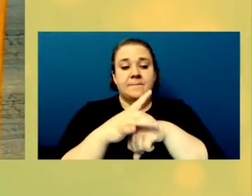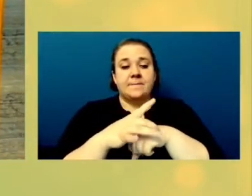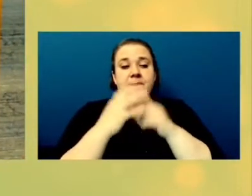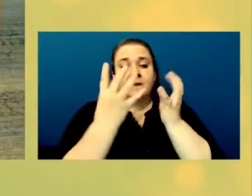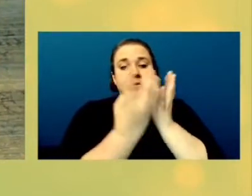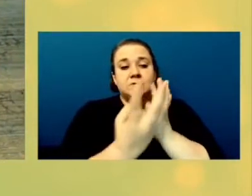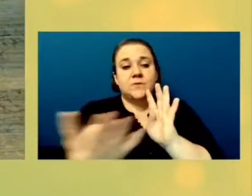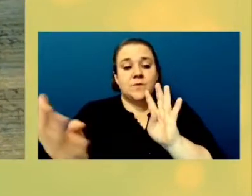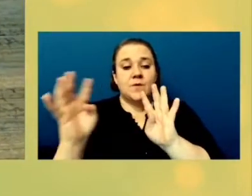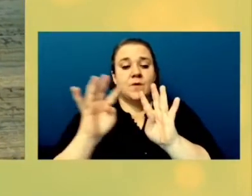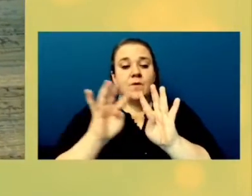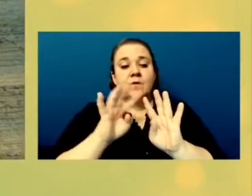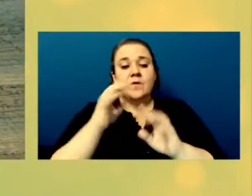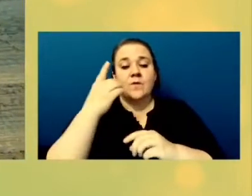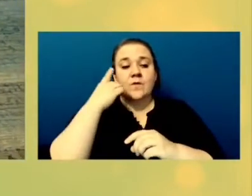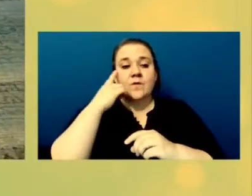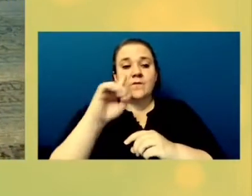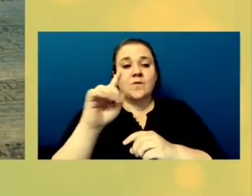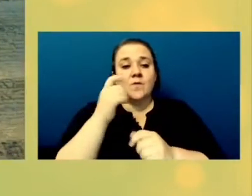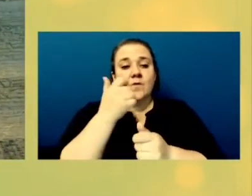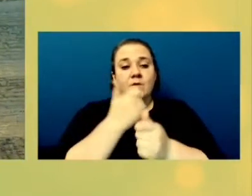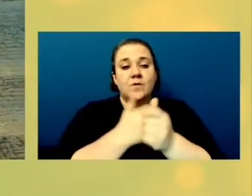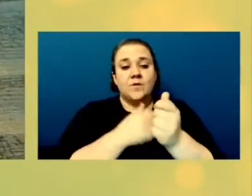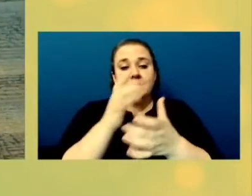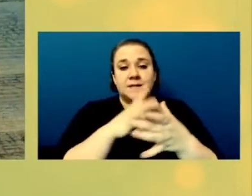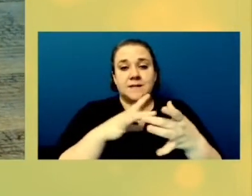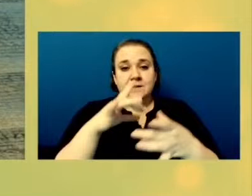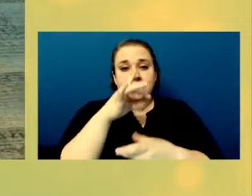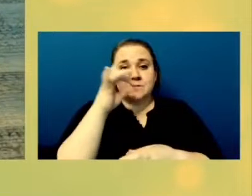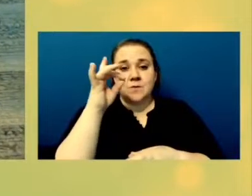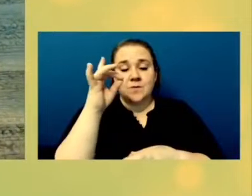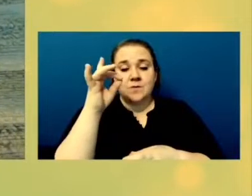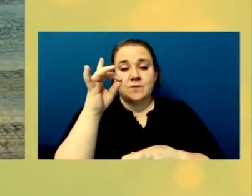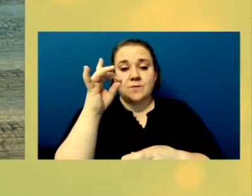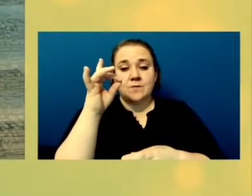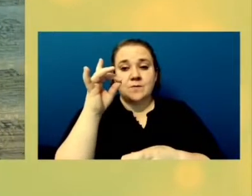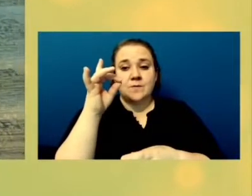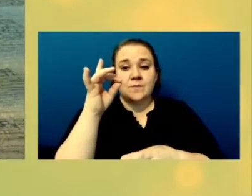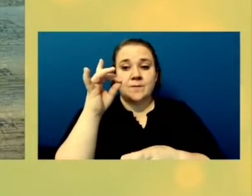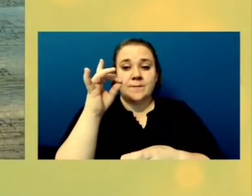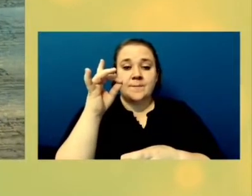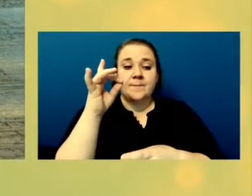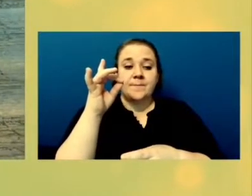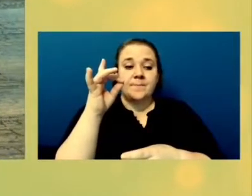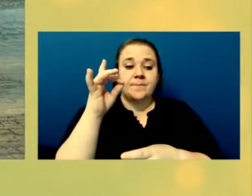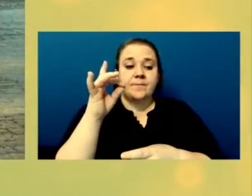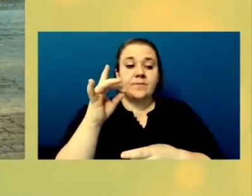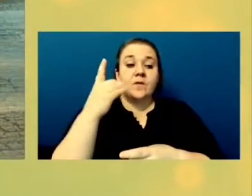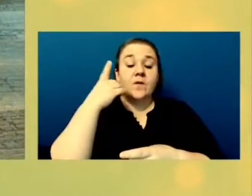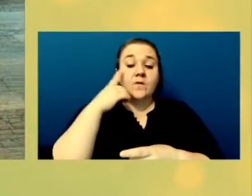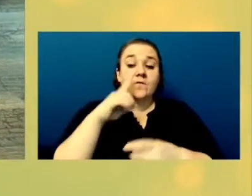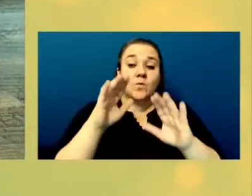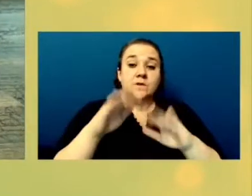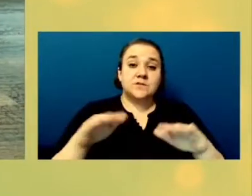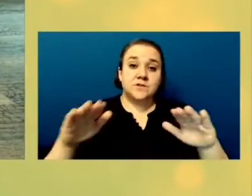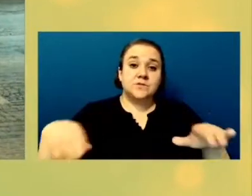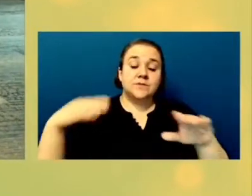children. Keep the circle whole. For